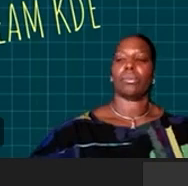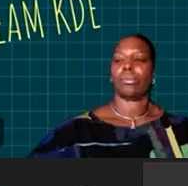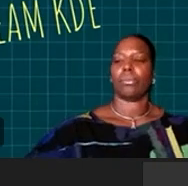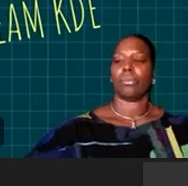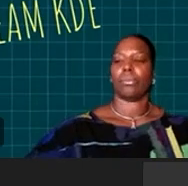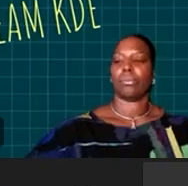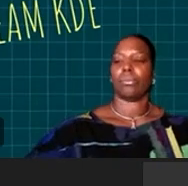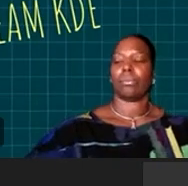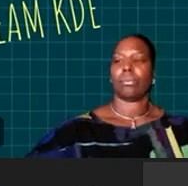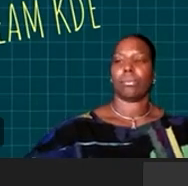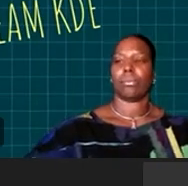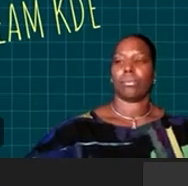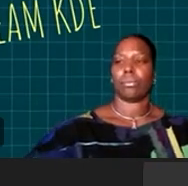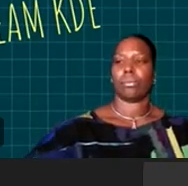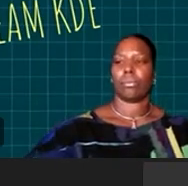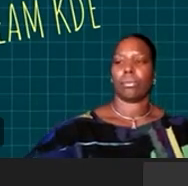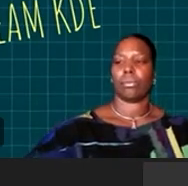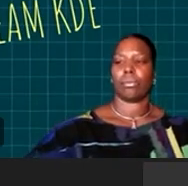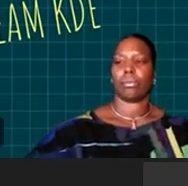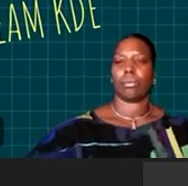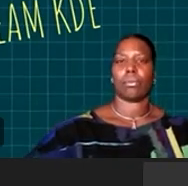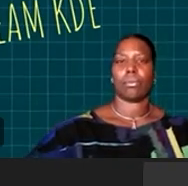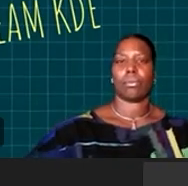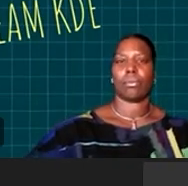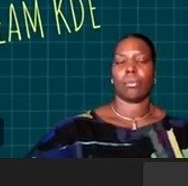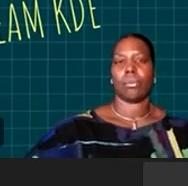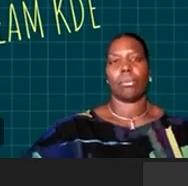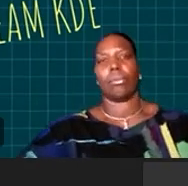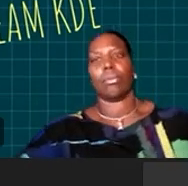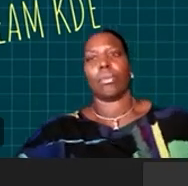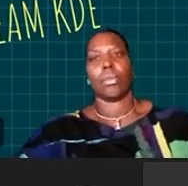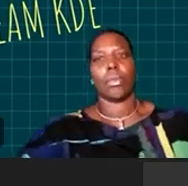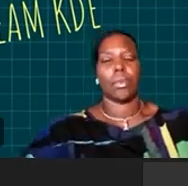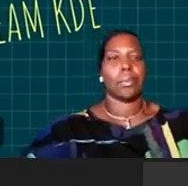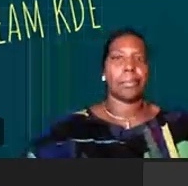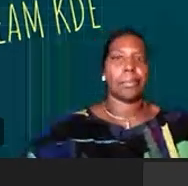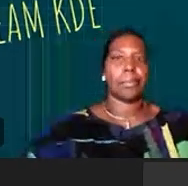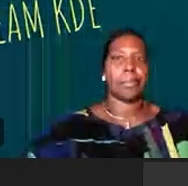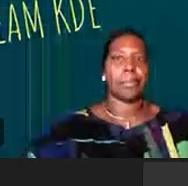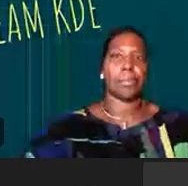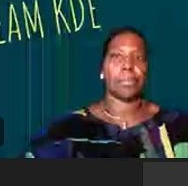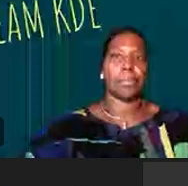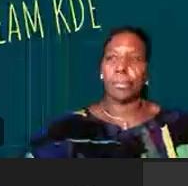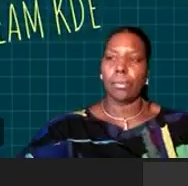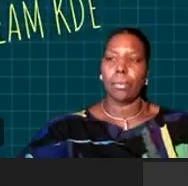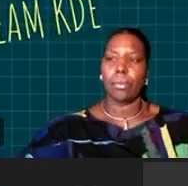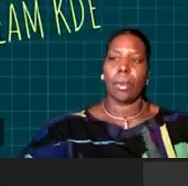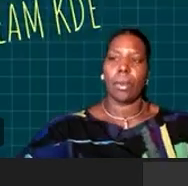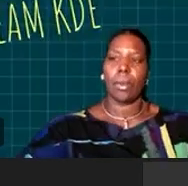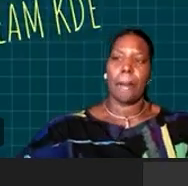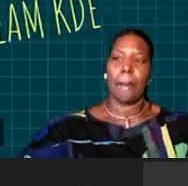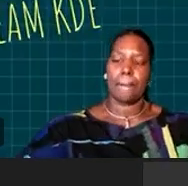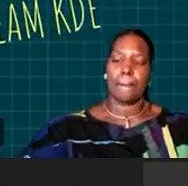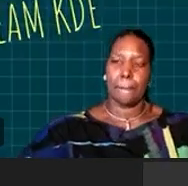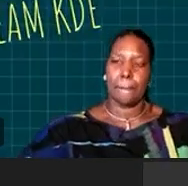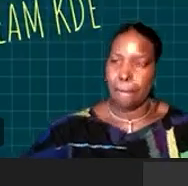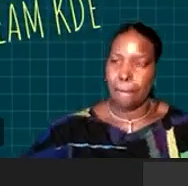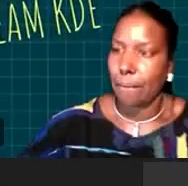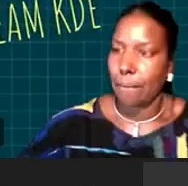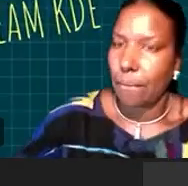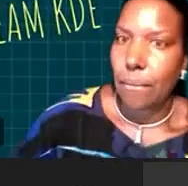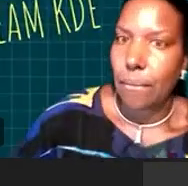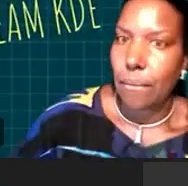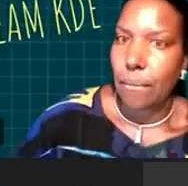really mention it here, is they are going to then ask you for the quantity,